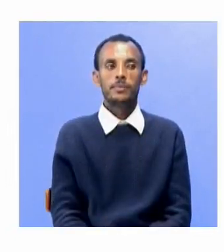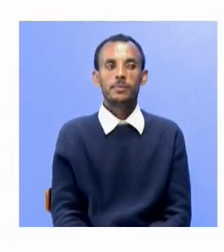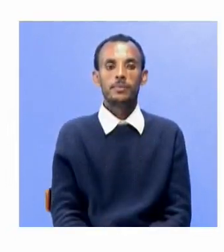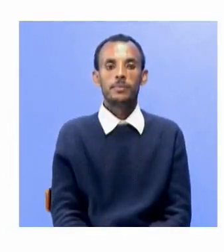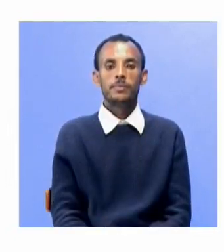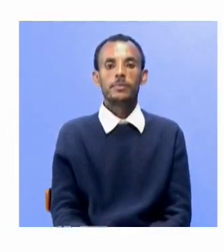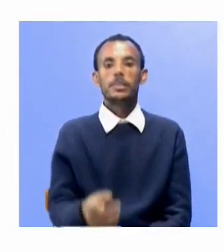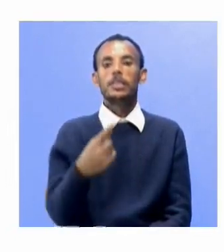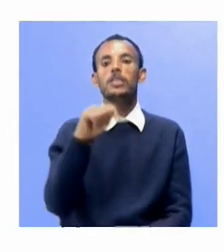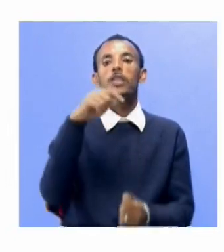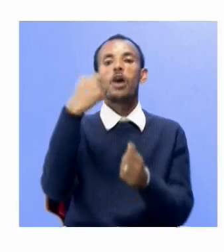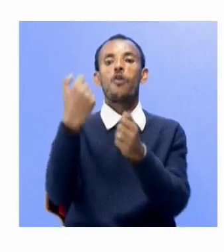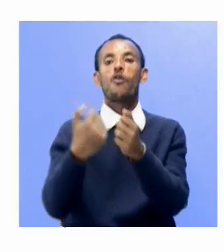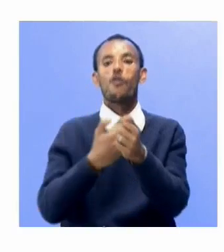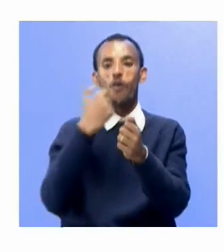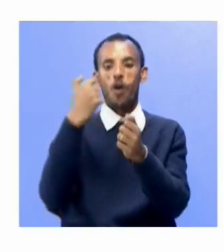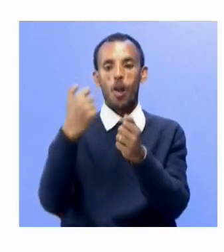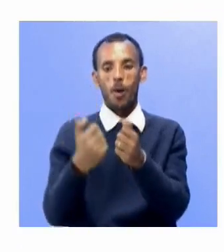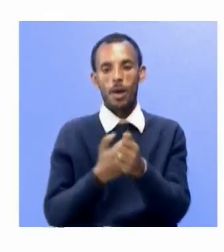The following